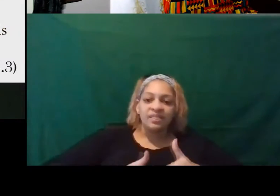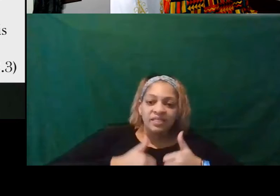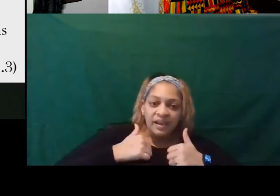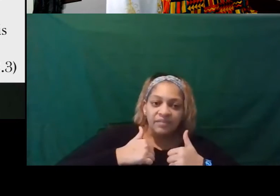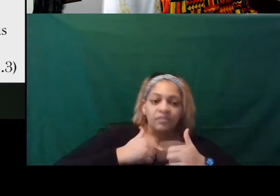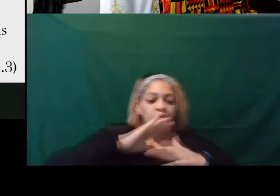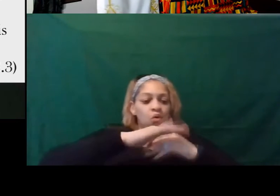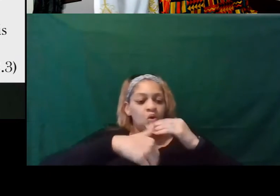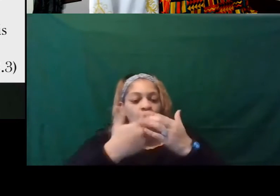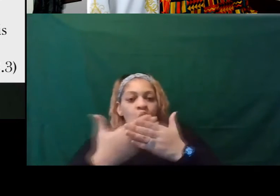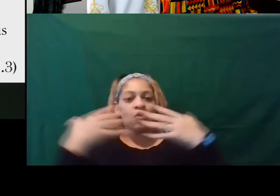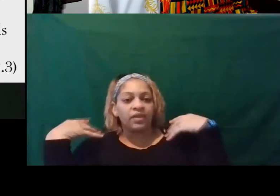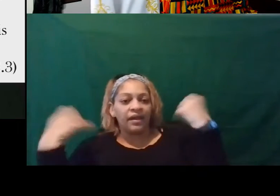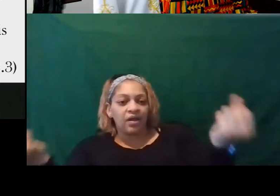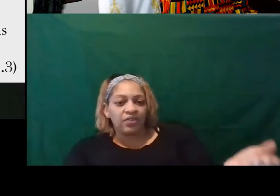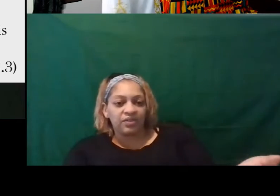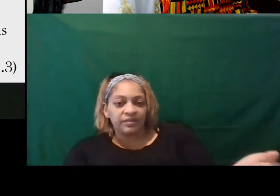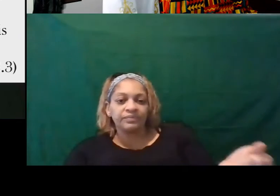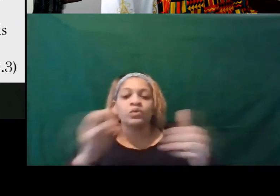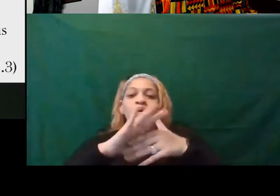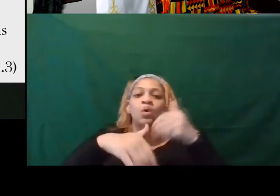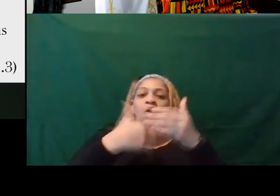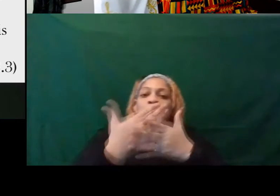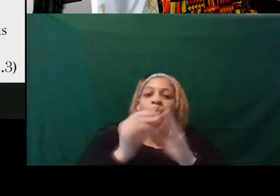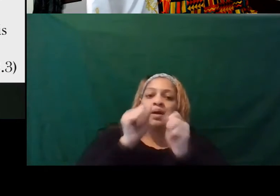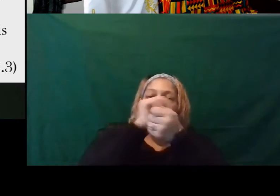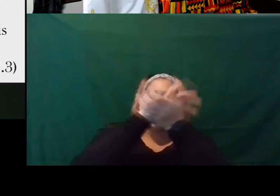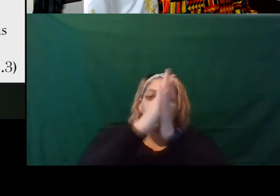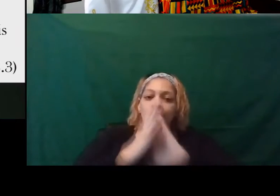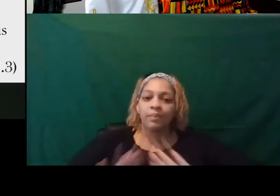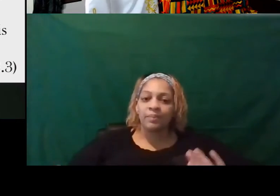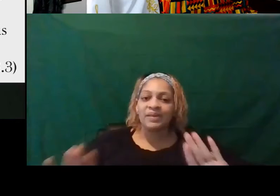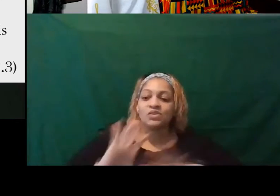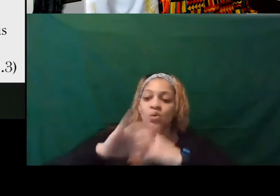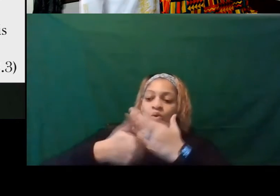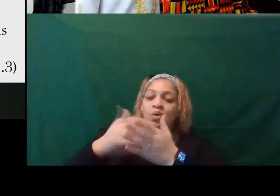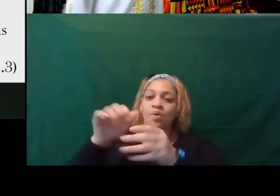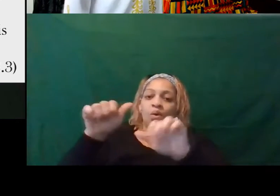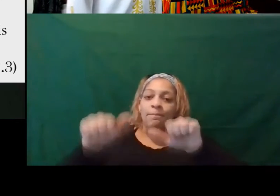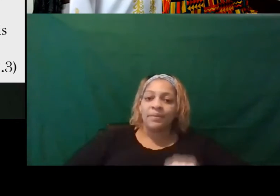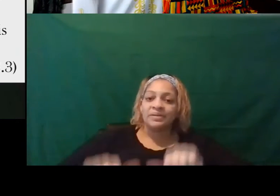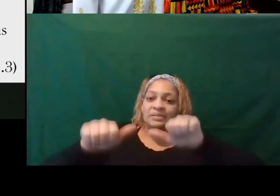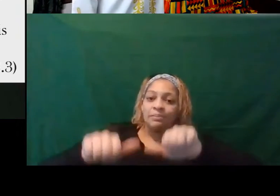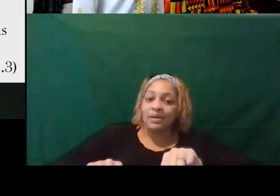all health, all peace, and all possibility, doesn't say